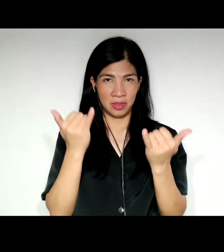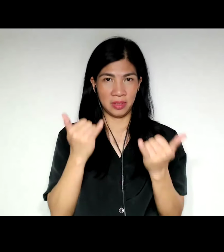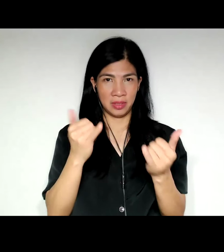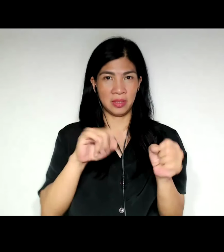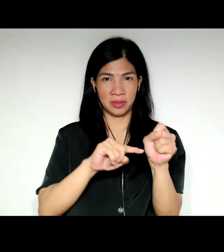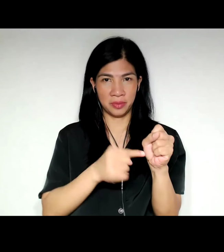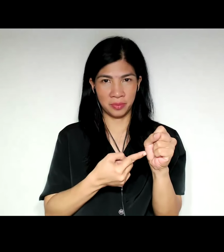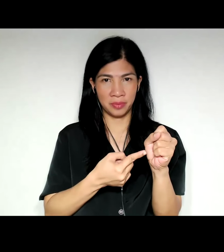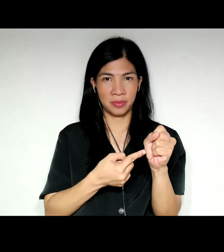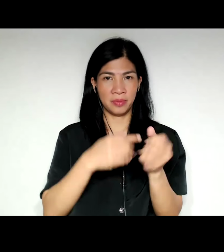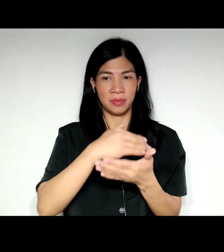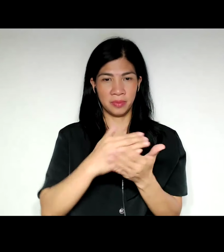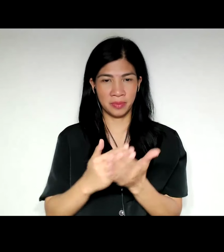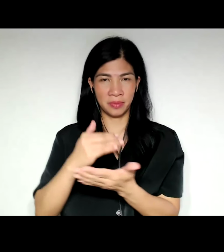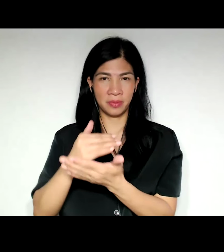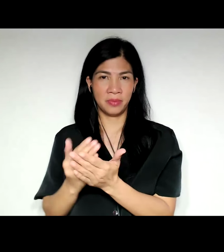session of